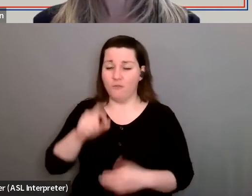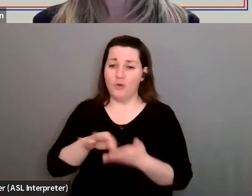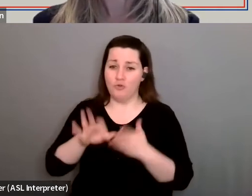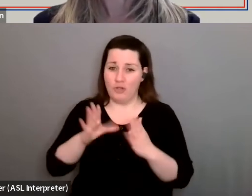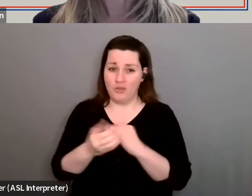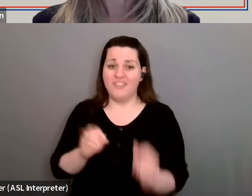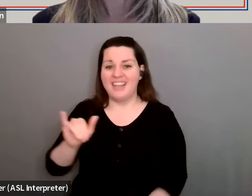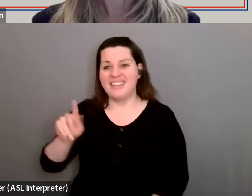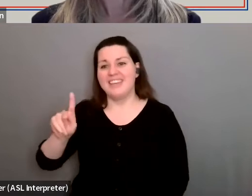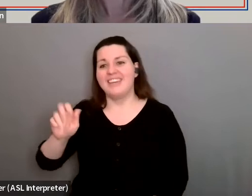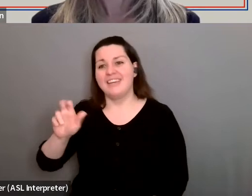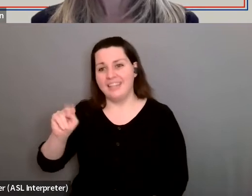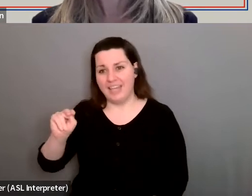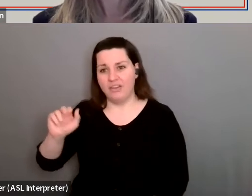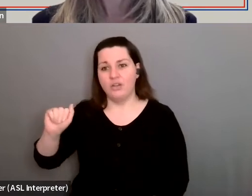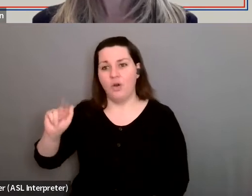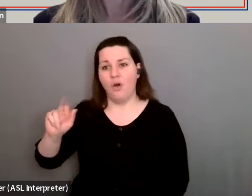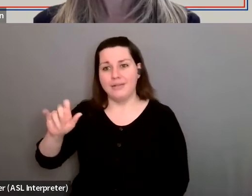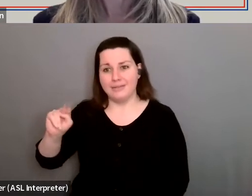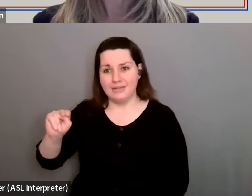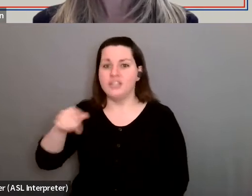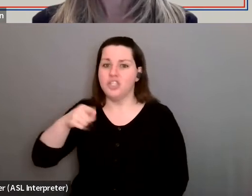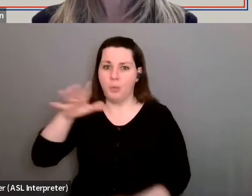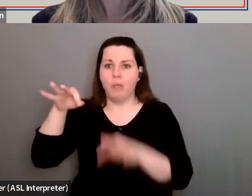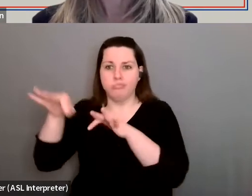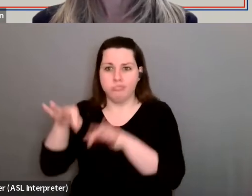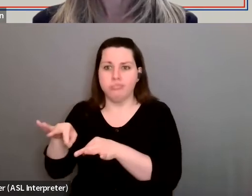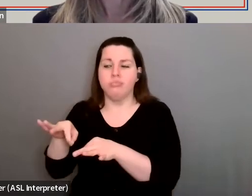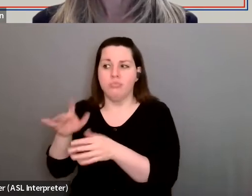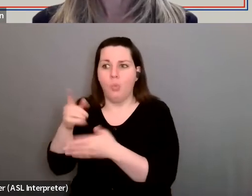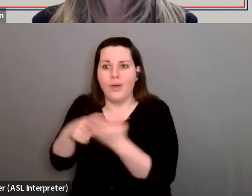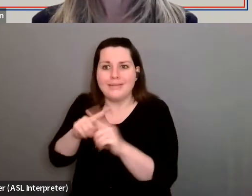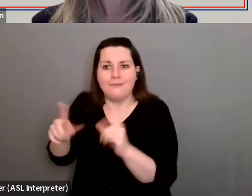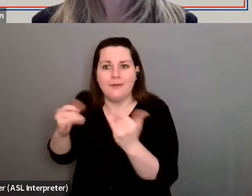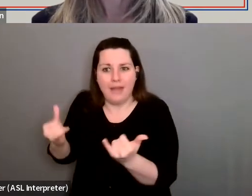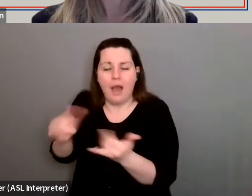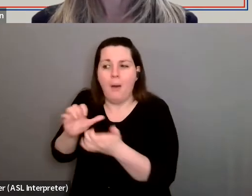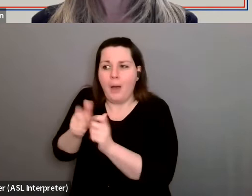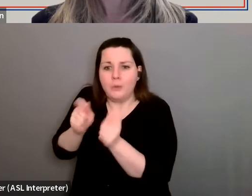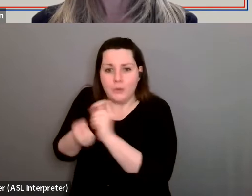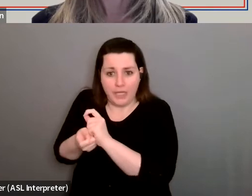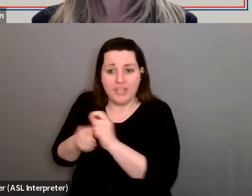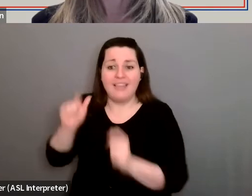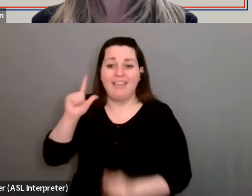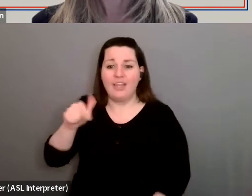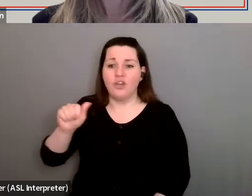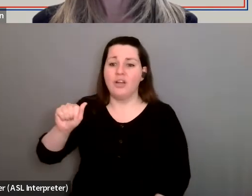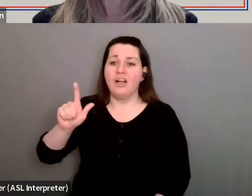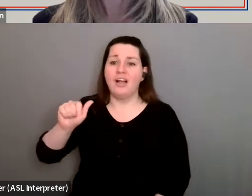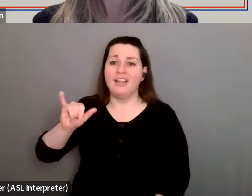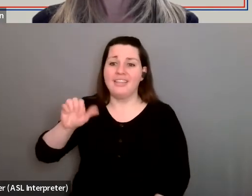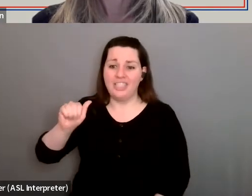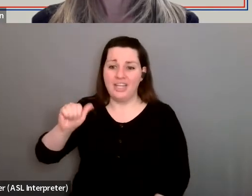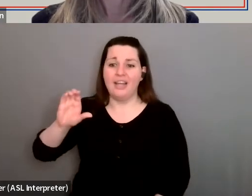through a lot of those changes. And also later, Alicia Callanan will be answering some of these questions as